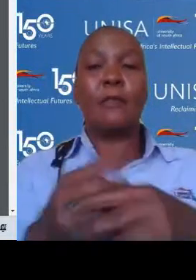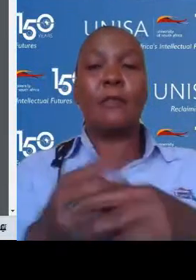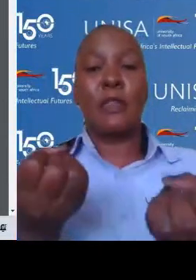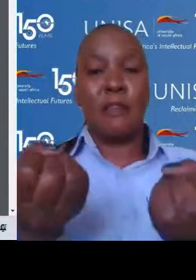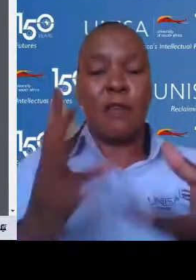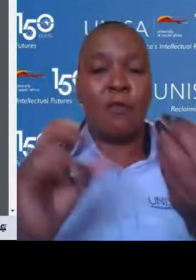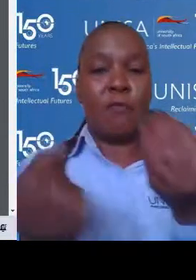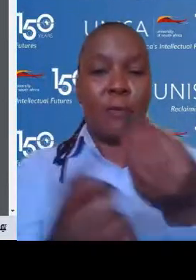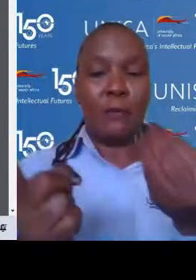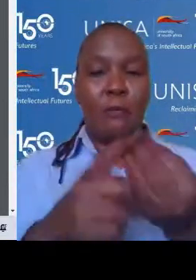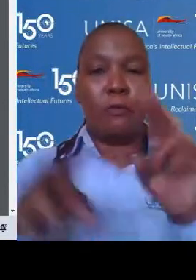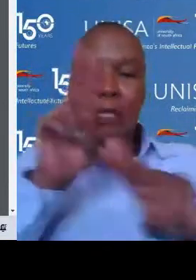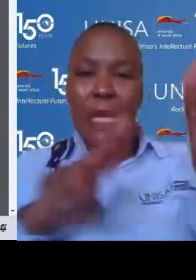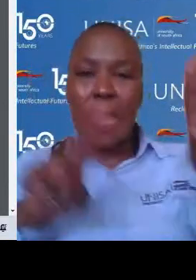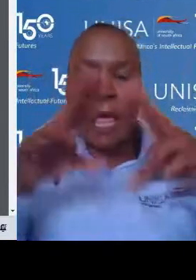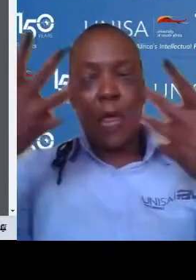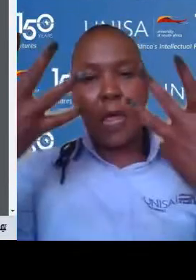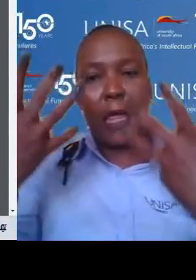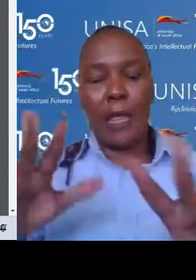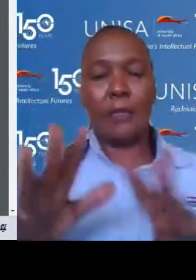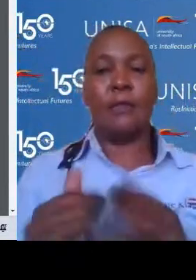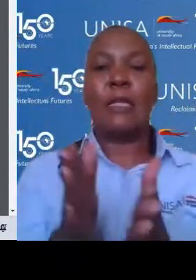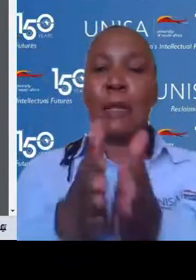observed. The appeals